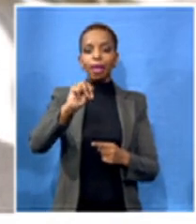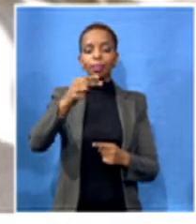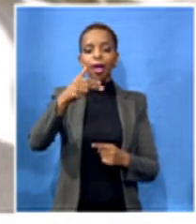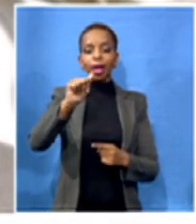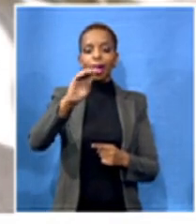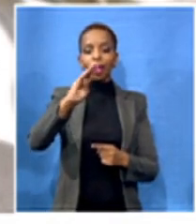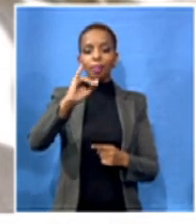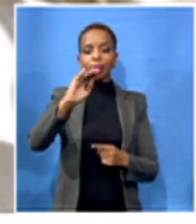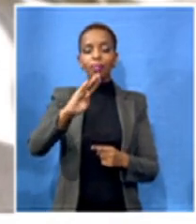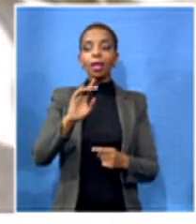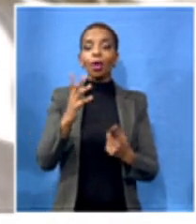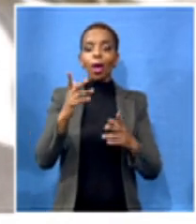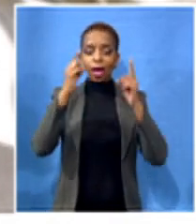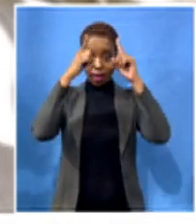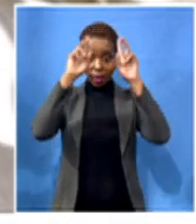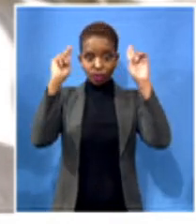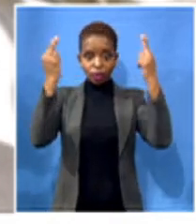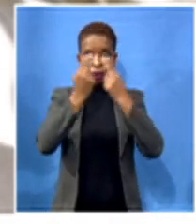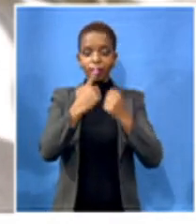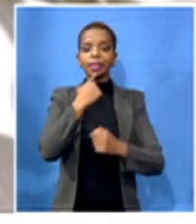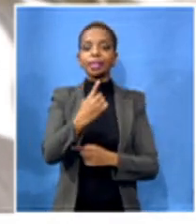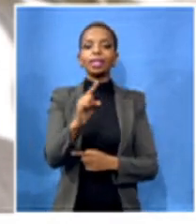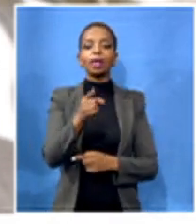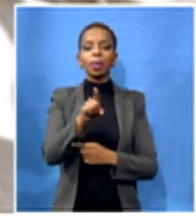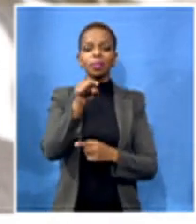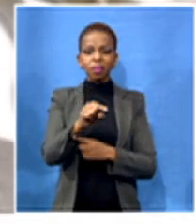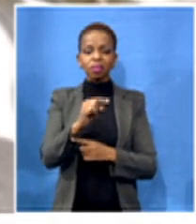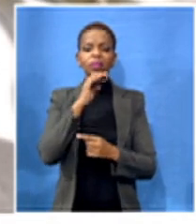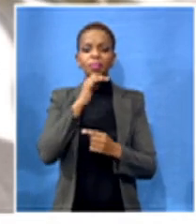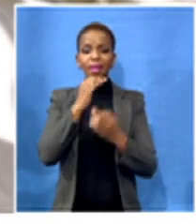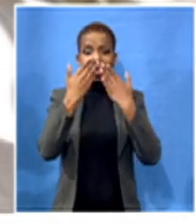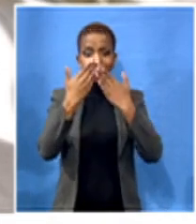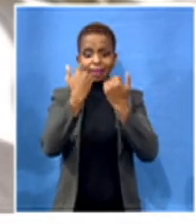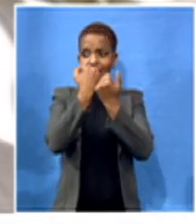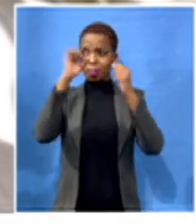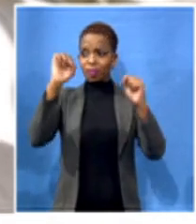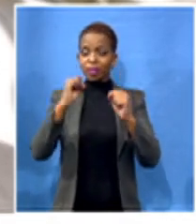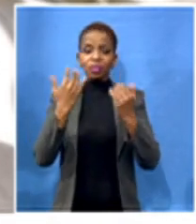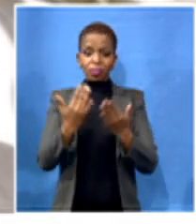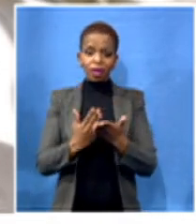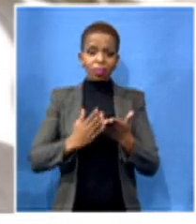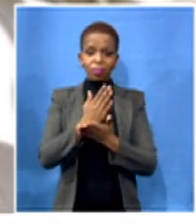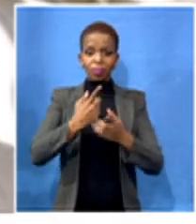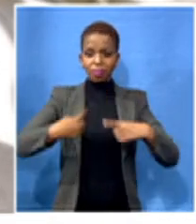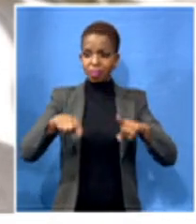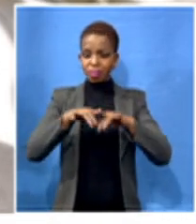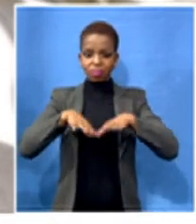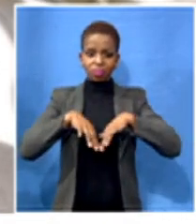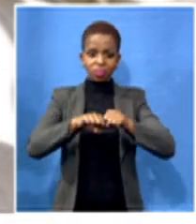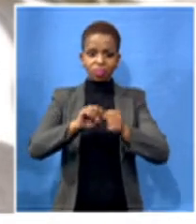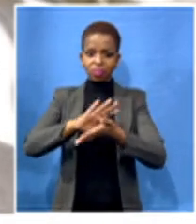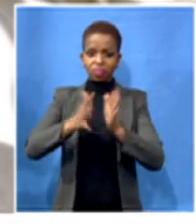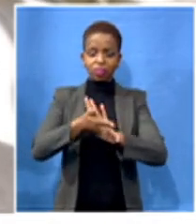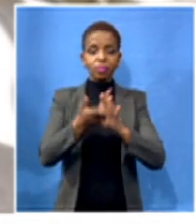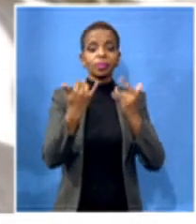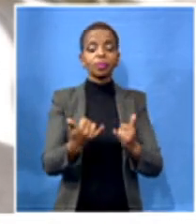is an infringement of academic freedom. And we cannot compromise on academic freedom. We cannot compromise on